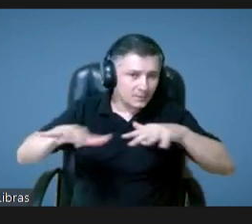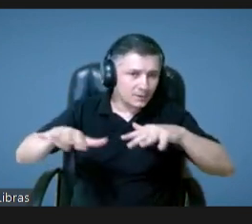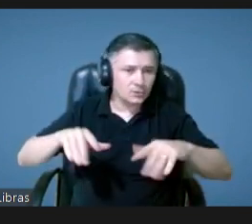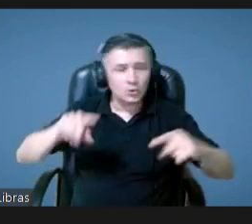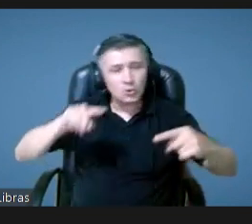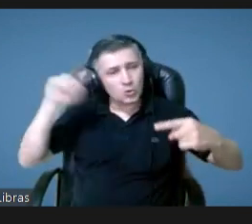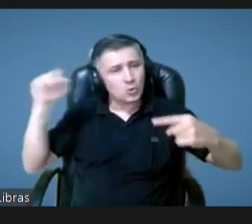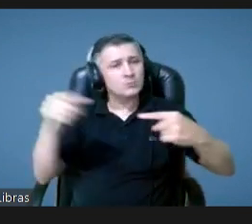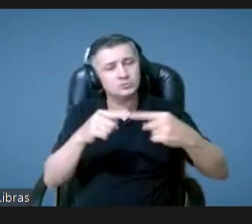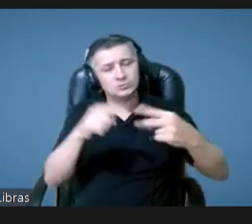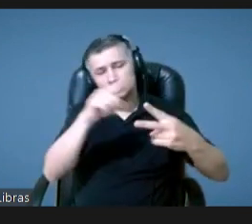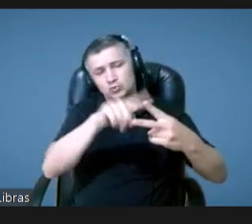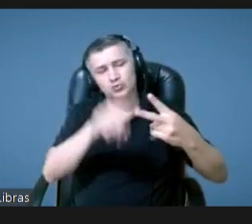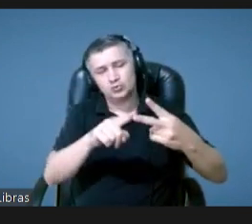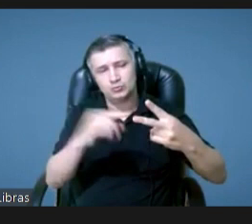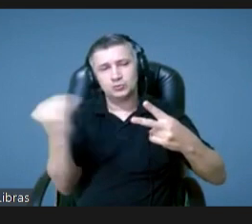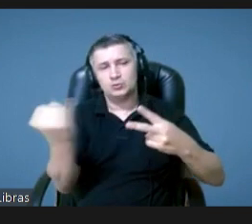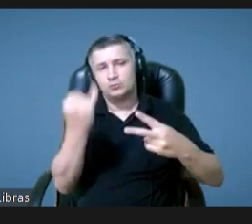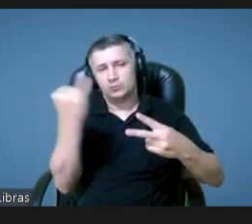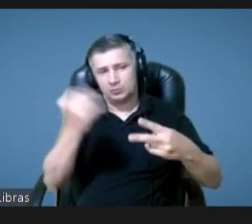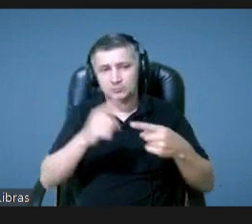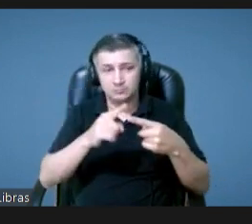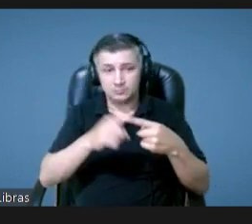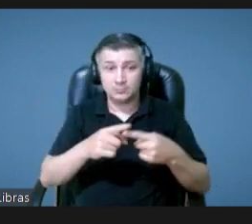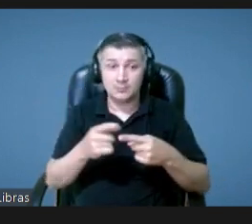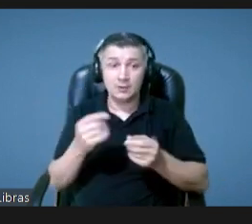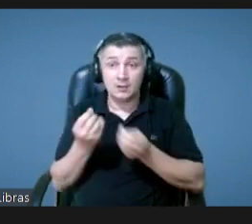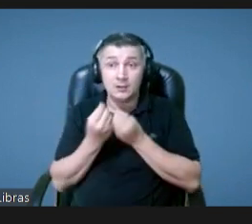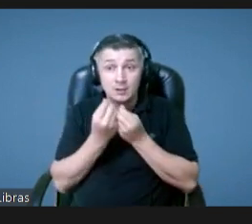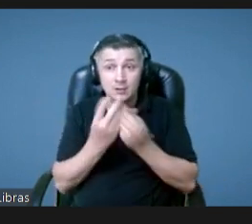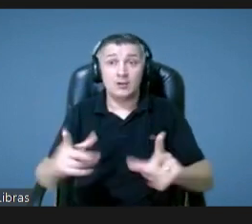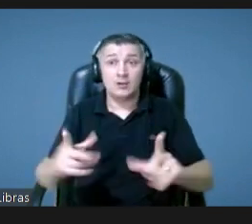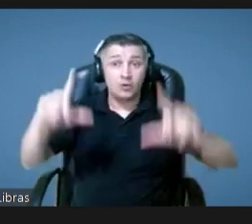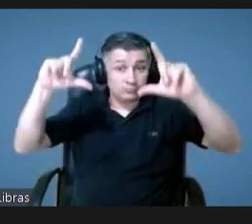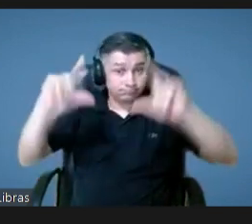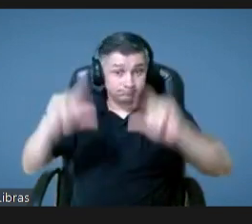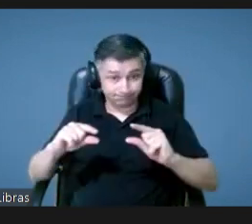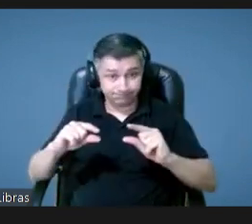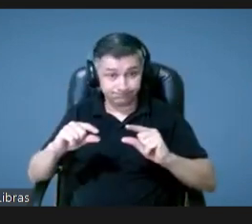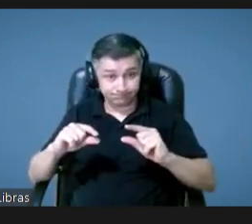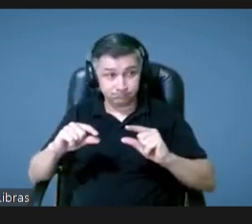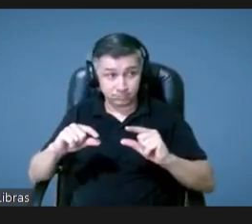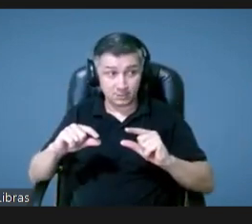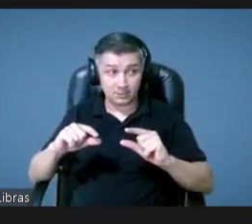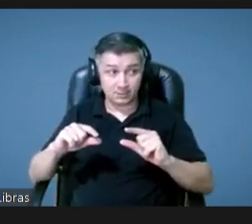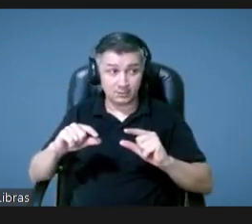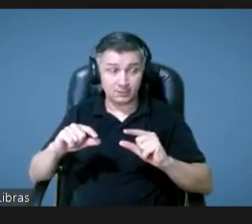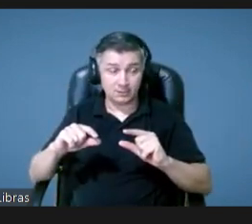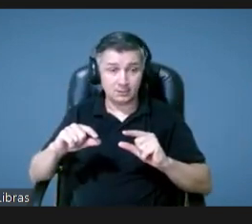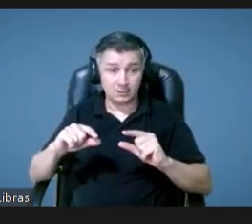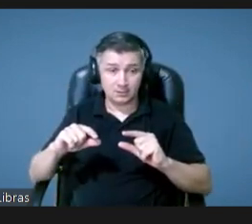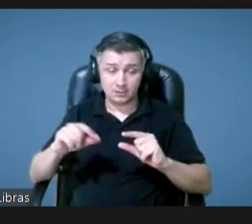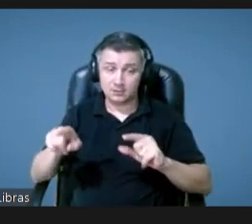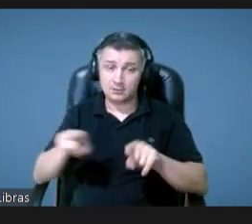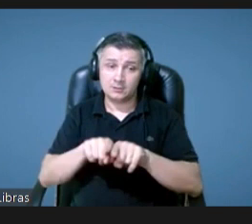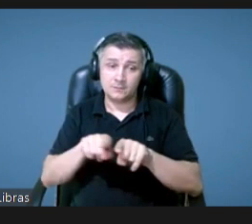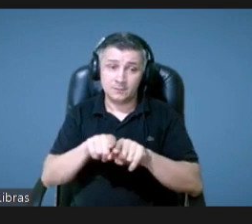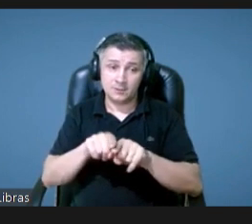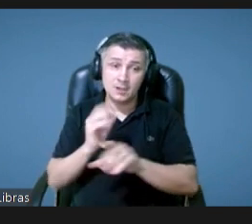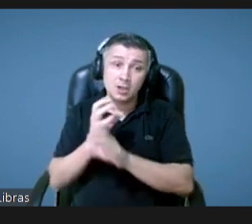We decided to invest in this business line because it deals with two things. It reduces the